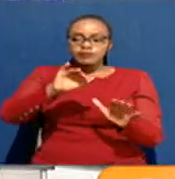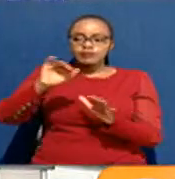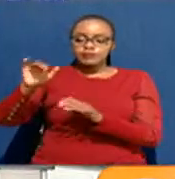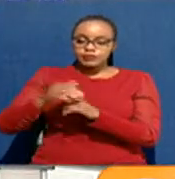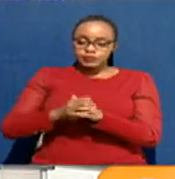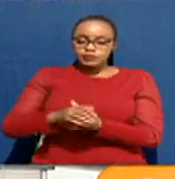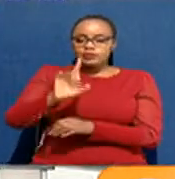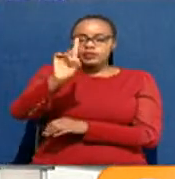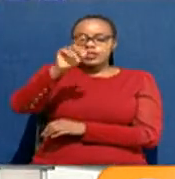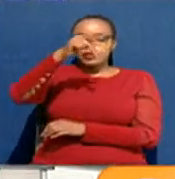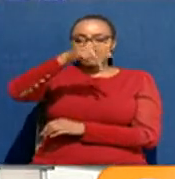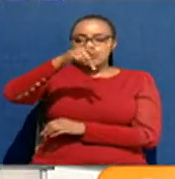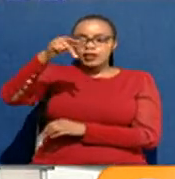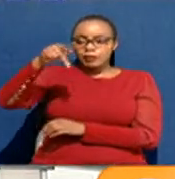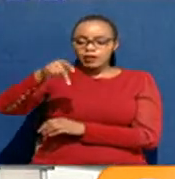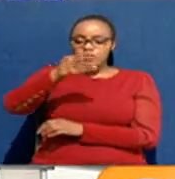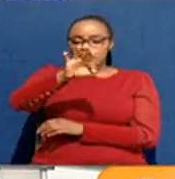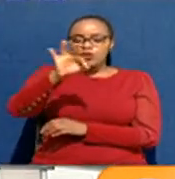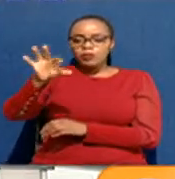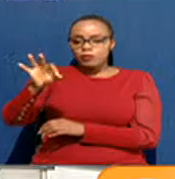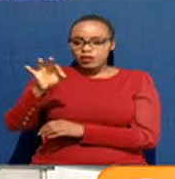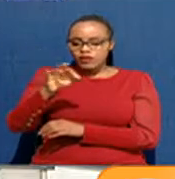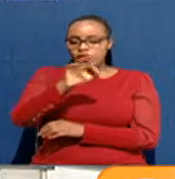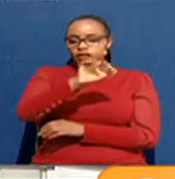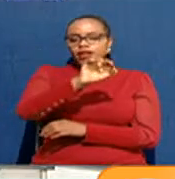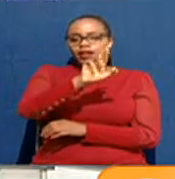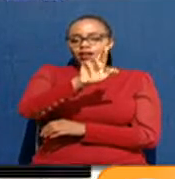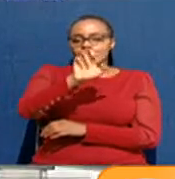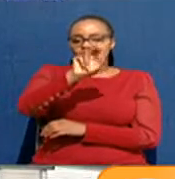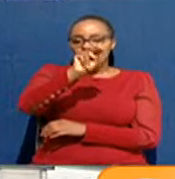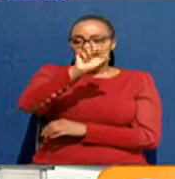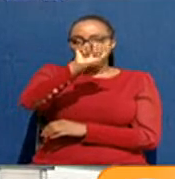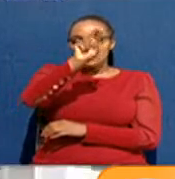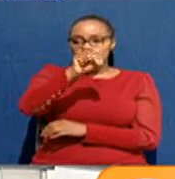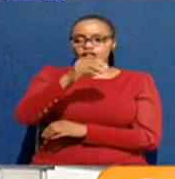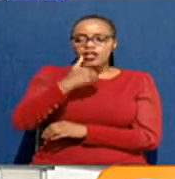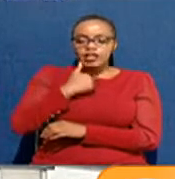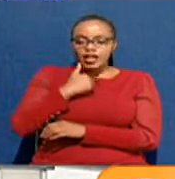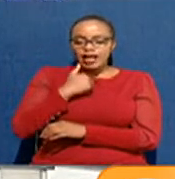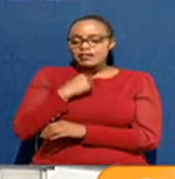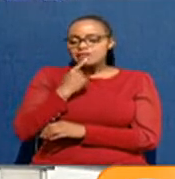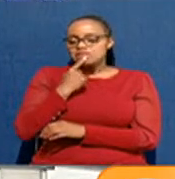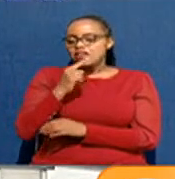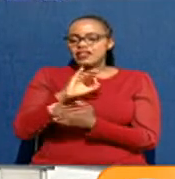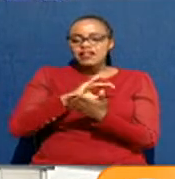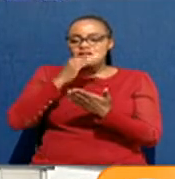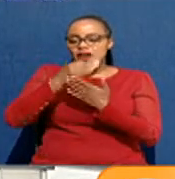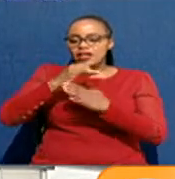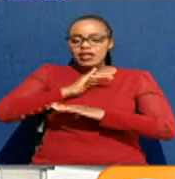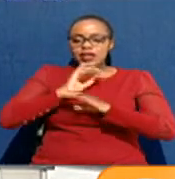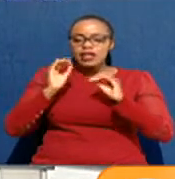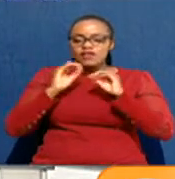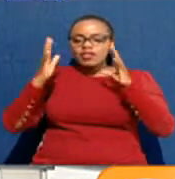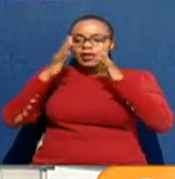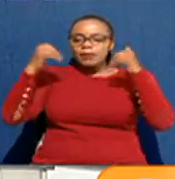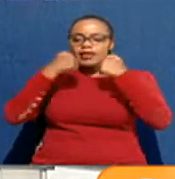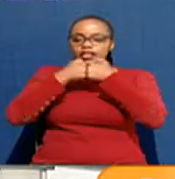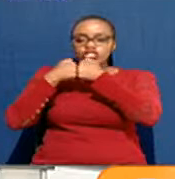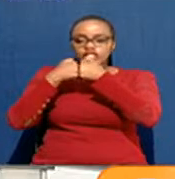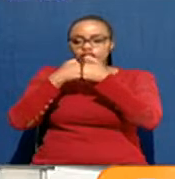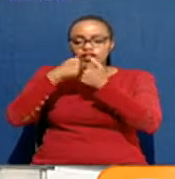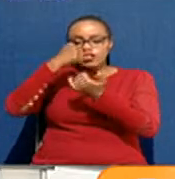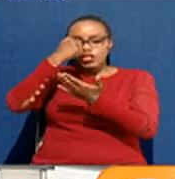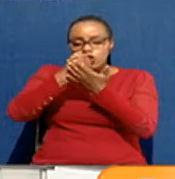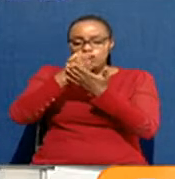Now, Director of Public Prosecutions nominee Renson Ingonga has flagged underfunding as one of the greatest challenges at the Office